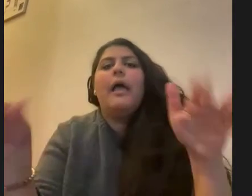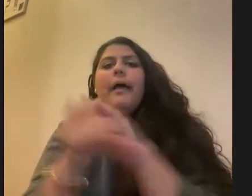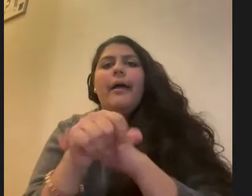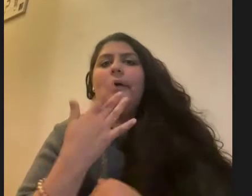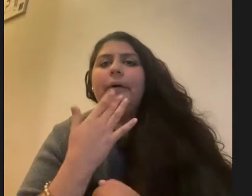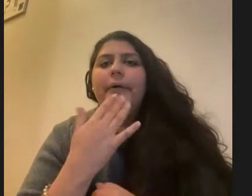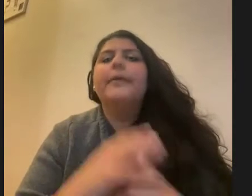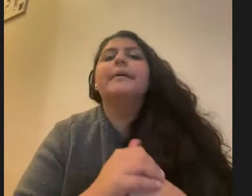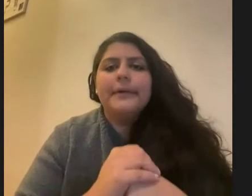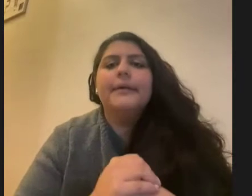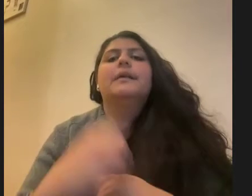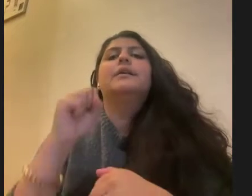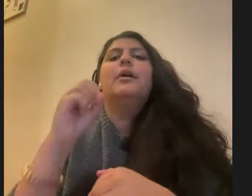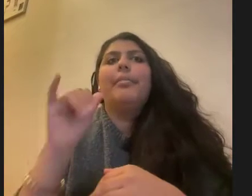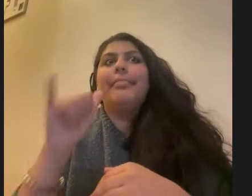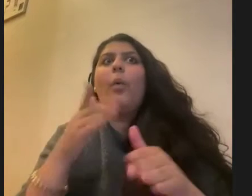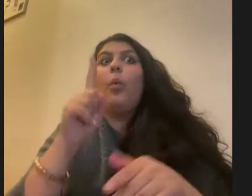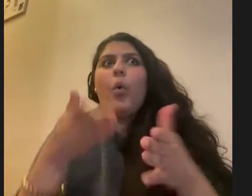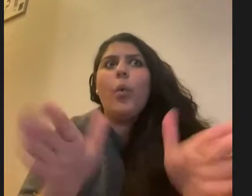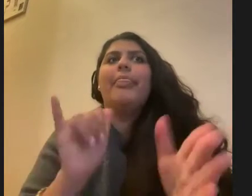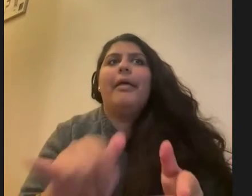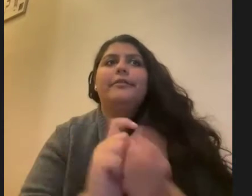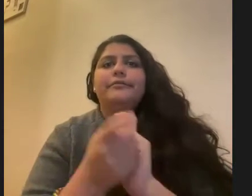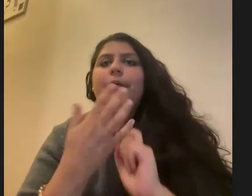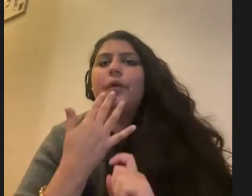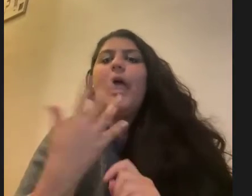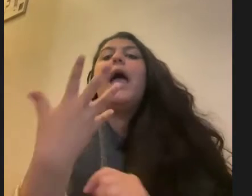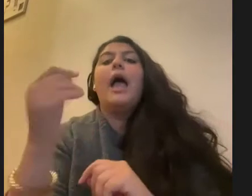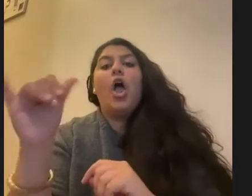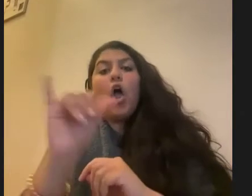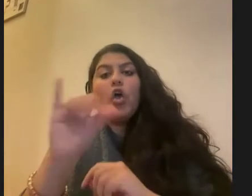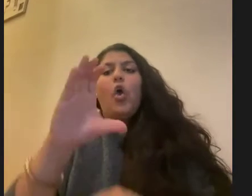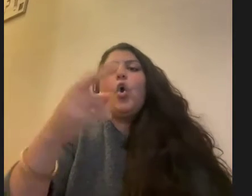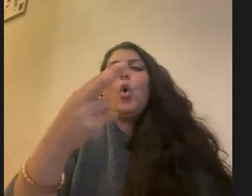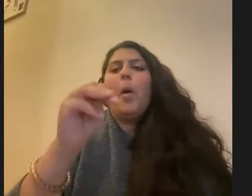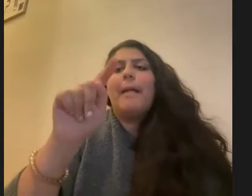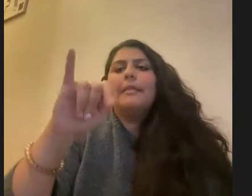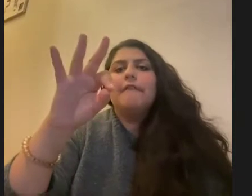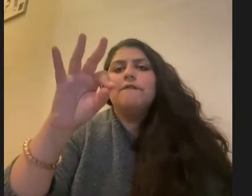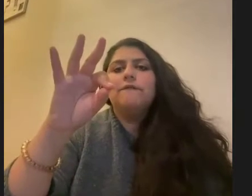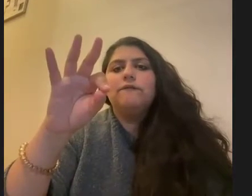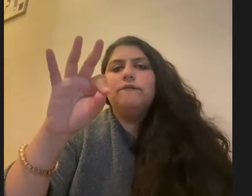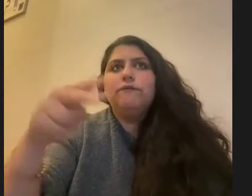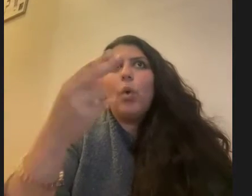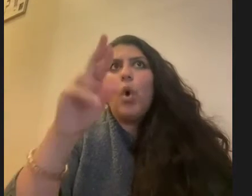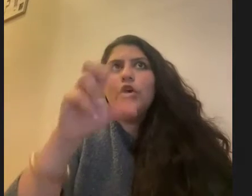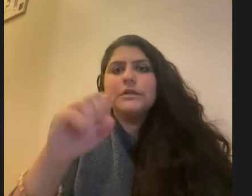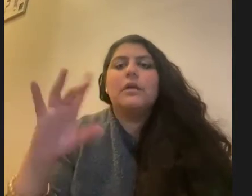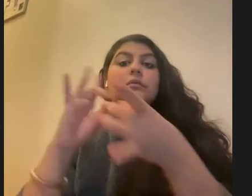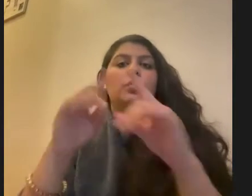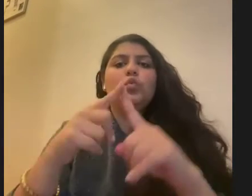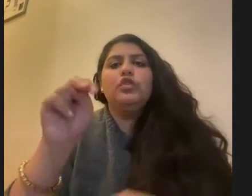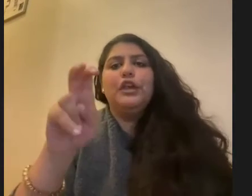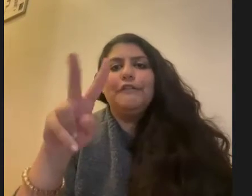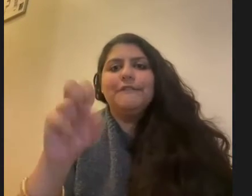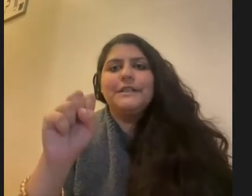of the ways that they can change the color. And then also those chromatophores are connected to your nerves, which makes them like really